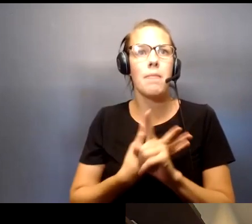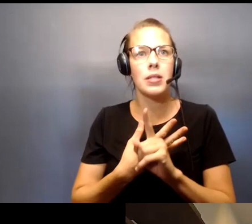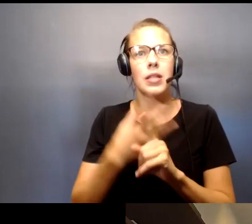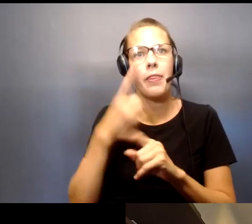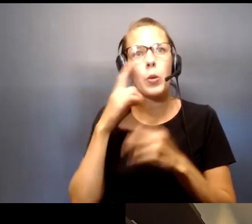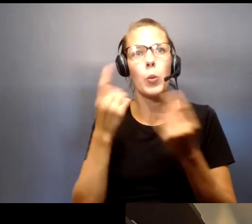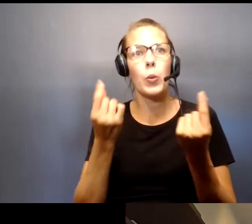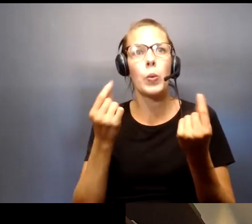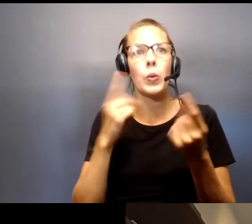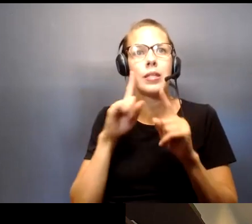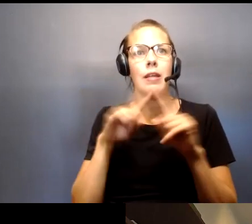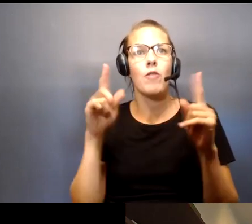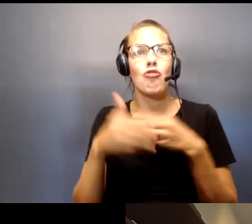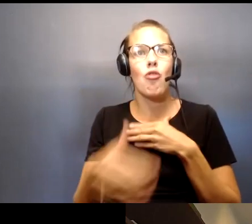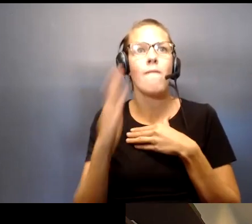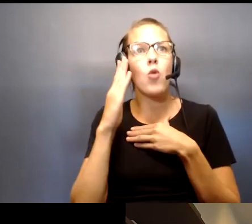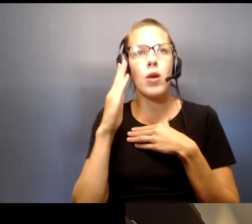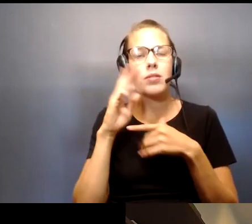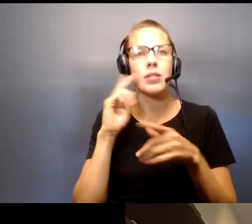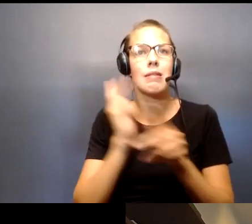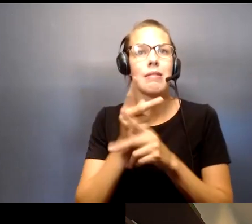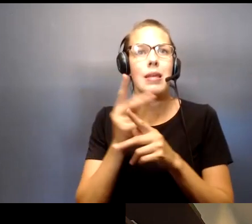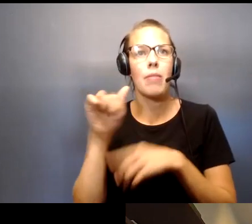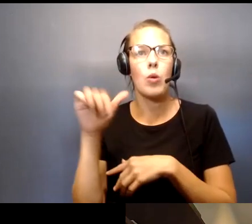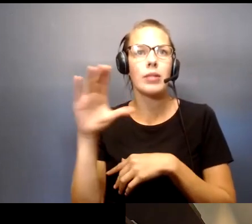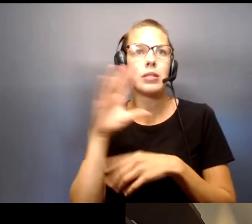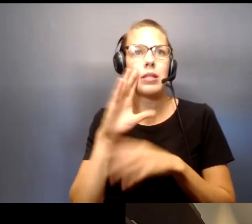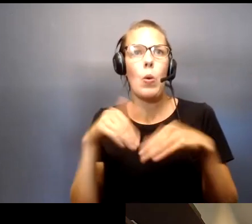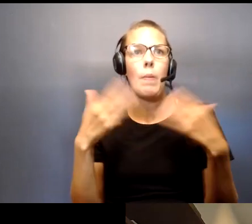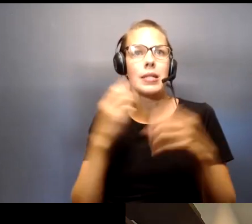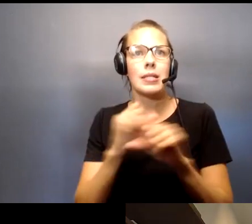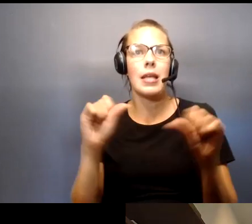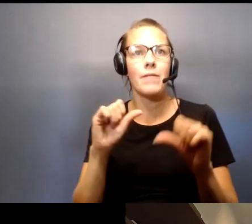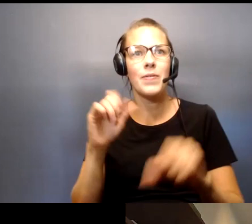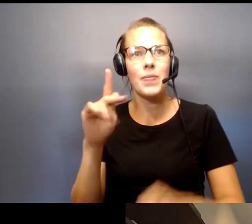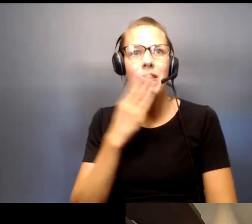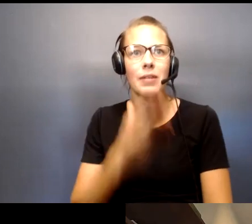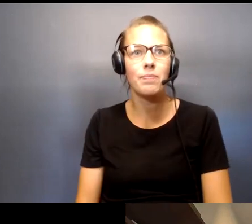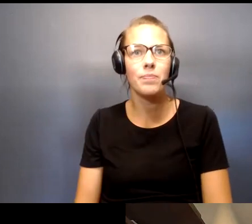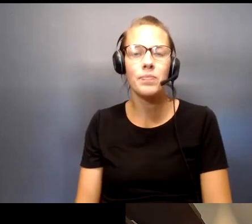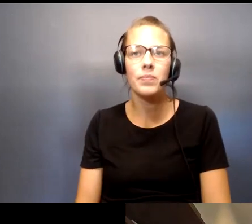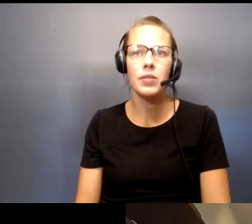do differently going forward to make sure that we keep the Quad Cities open and a safe place.